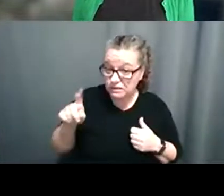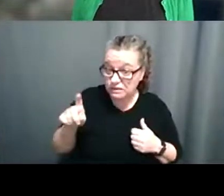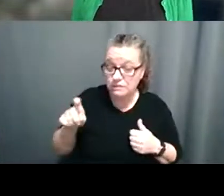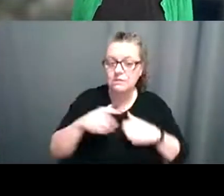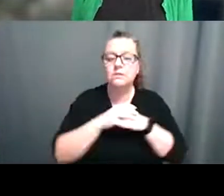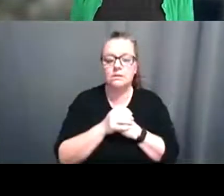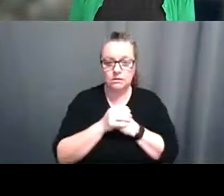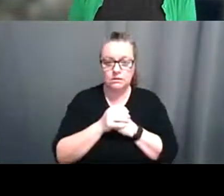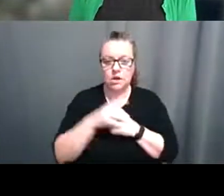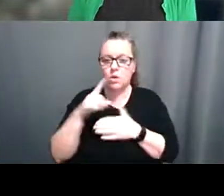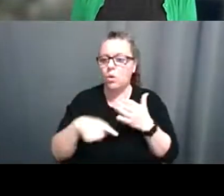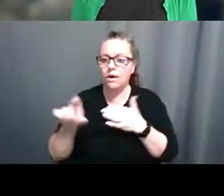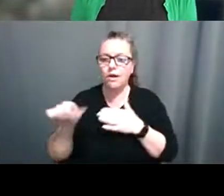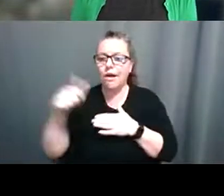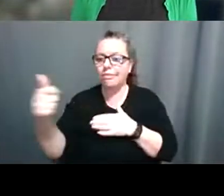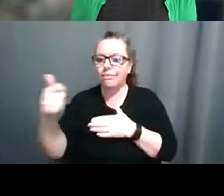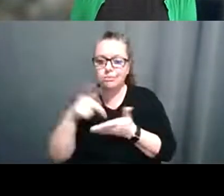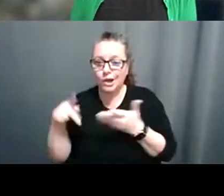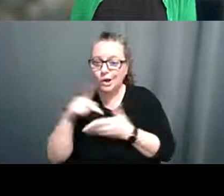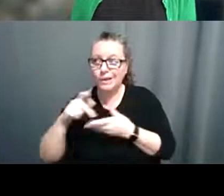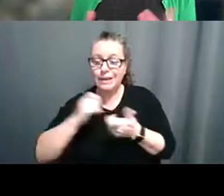our competing priorities?